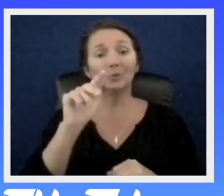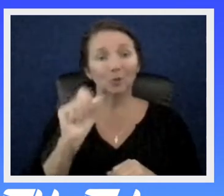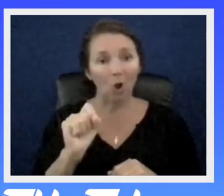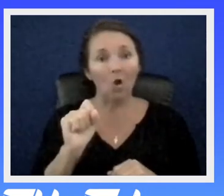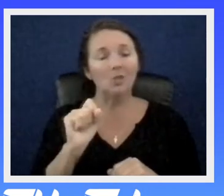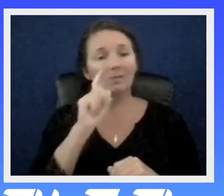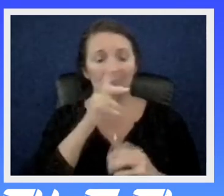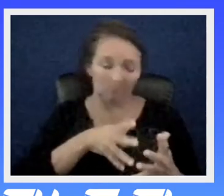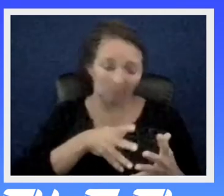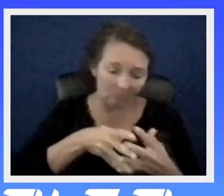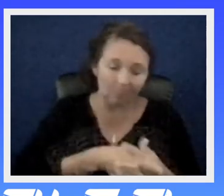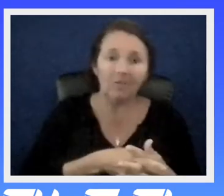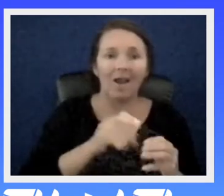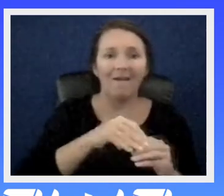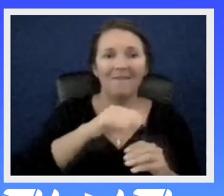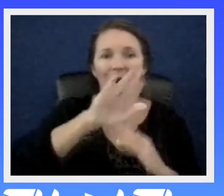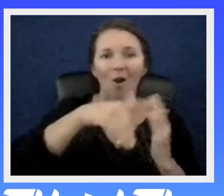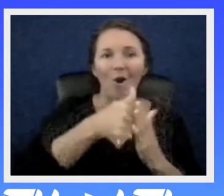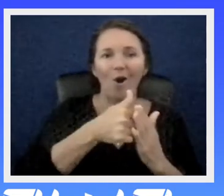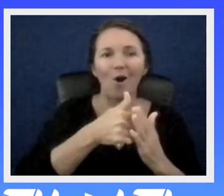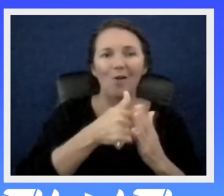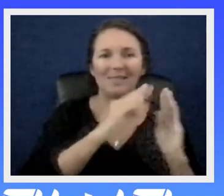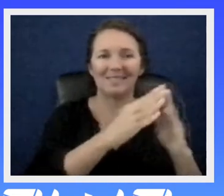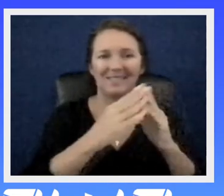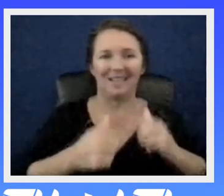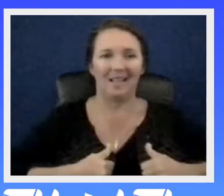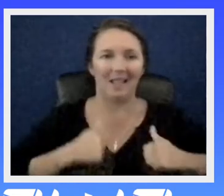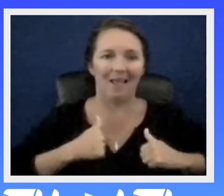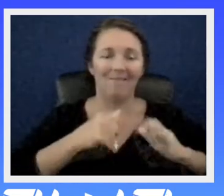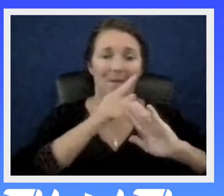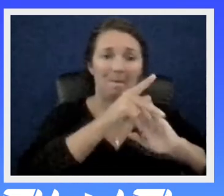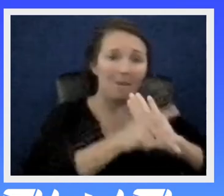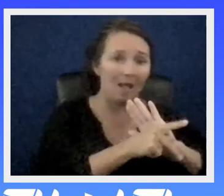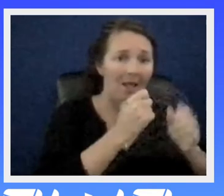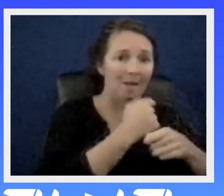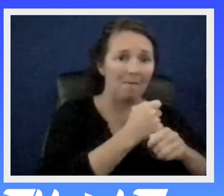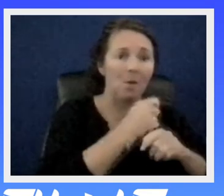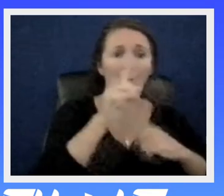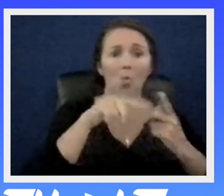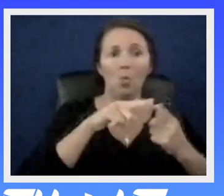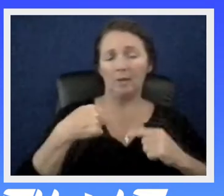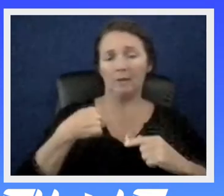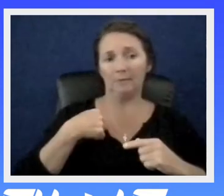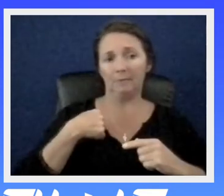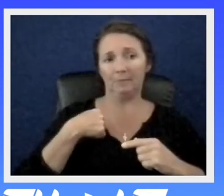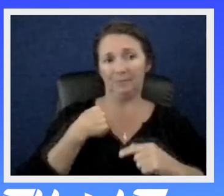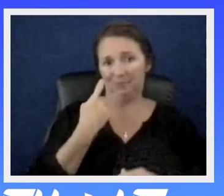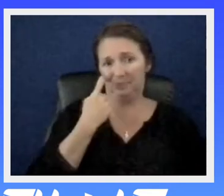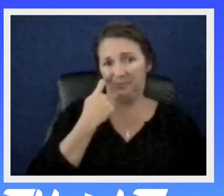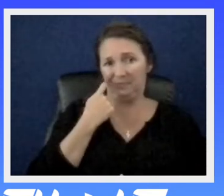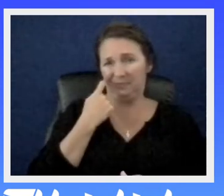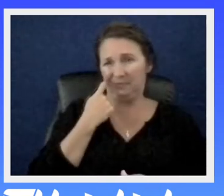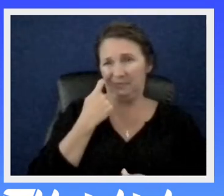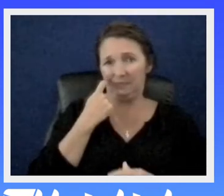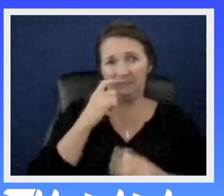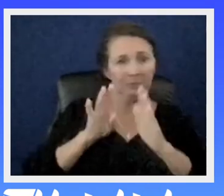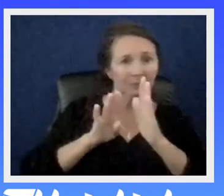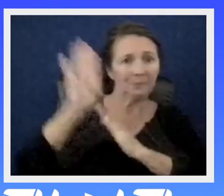city life, policy making. In fact, when we recently launched the